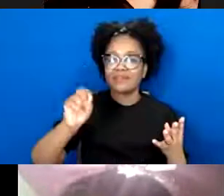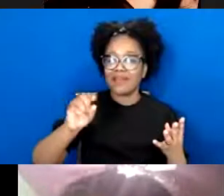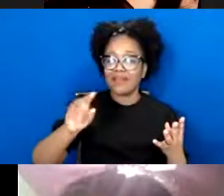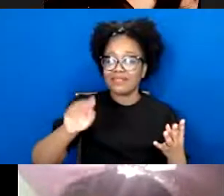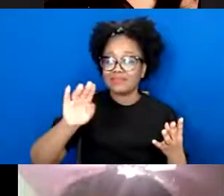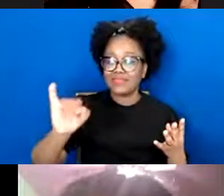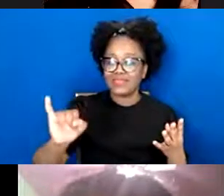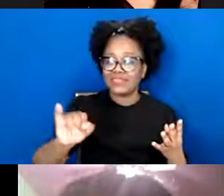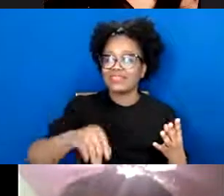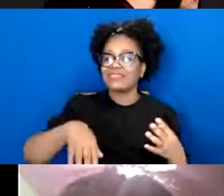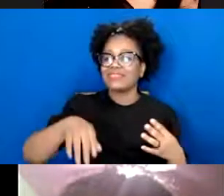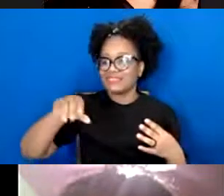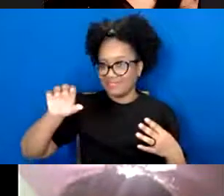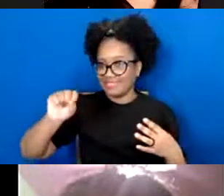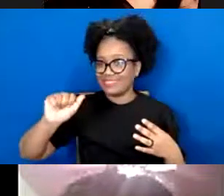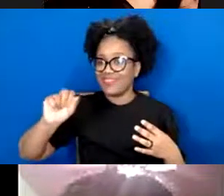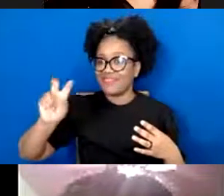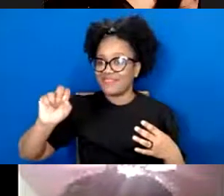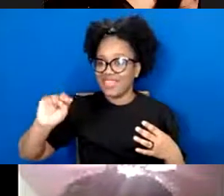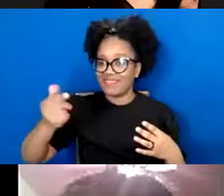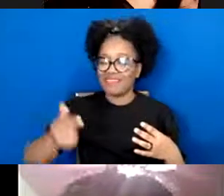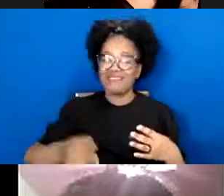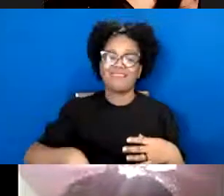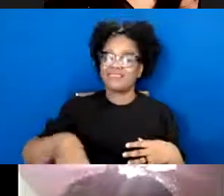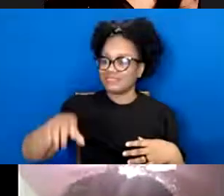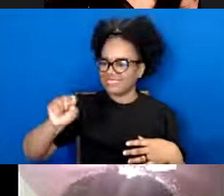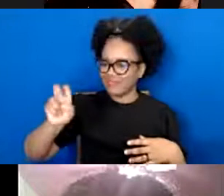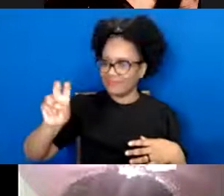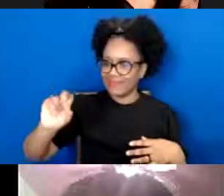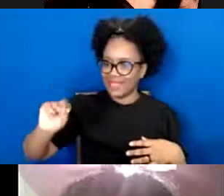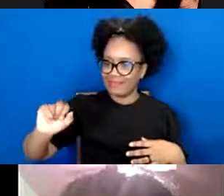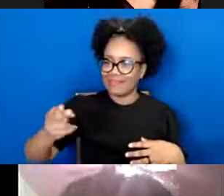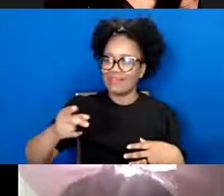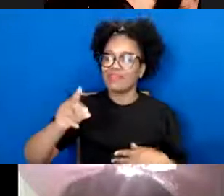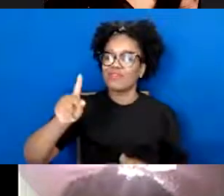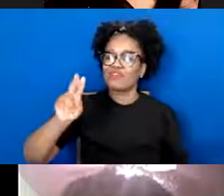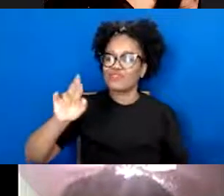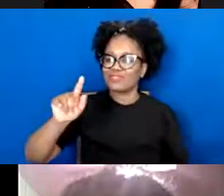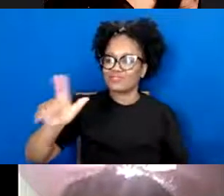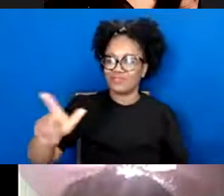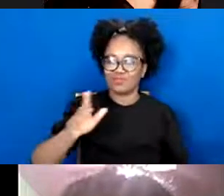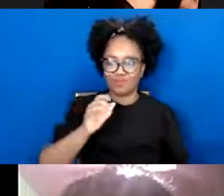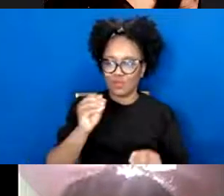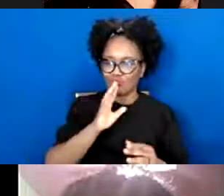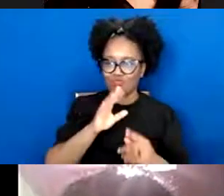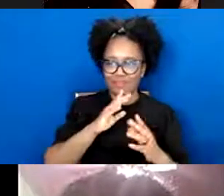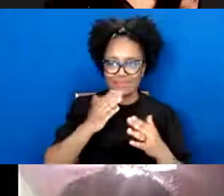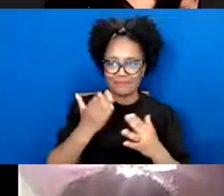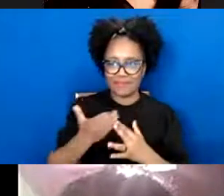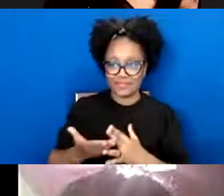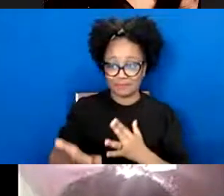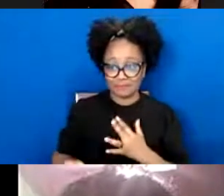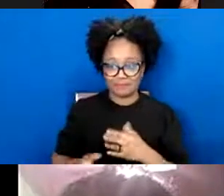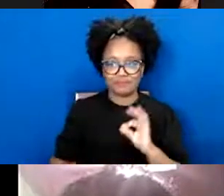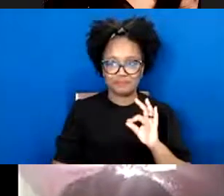Joy, and then we're gonna open it up. So we're not gonna talk in between. We're just gonna listen. All right? Okay. All right. Let's go.